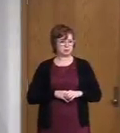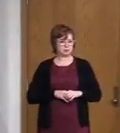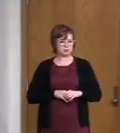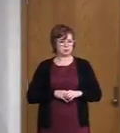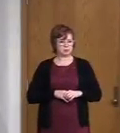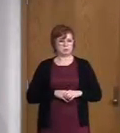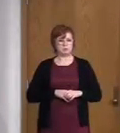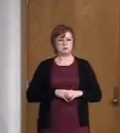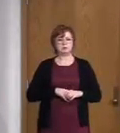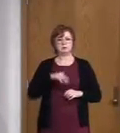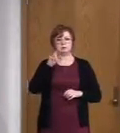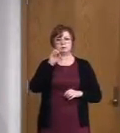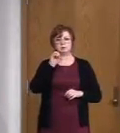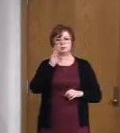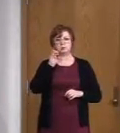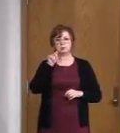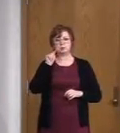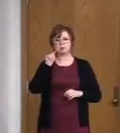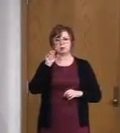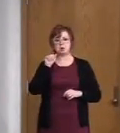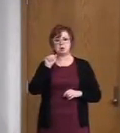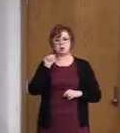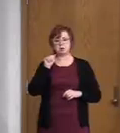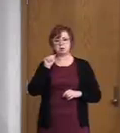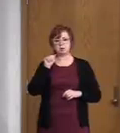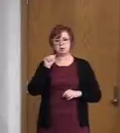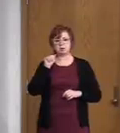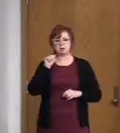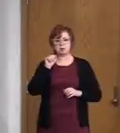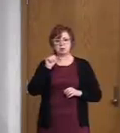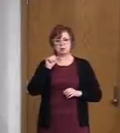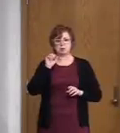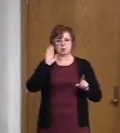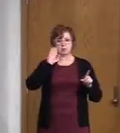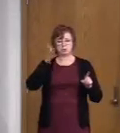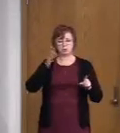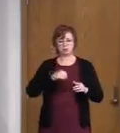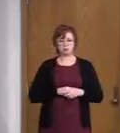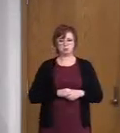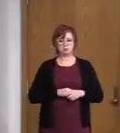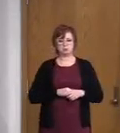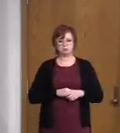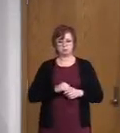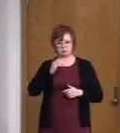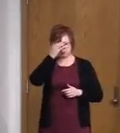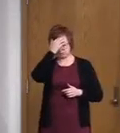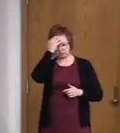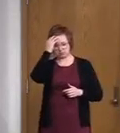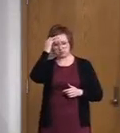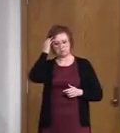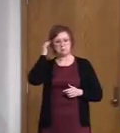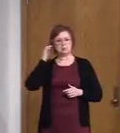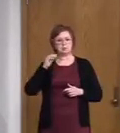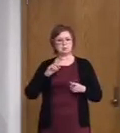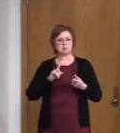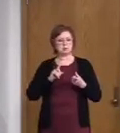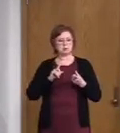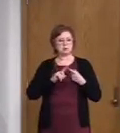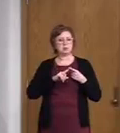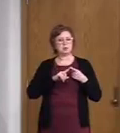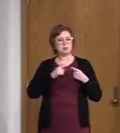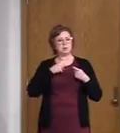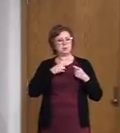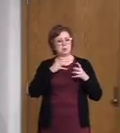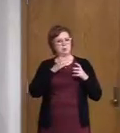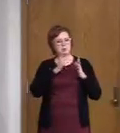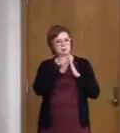We have Roberta Bell with Global. Hi, my question is regarding testing, specifically in the north